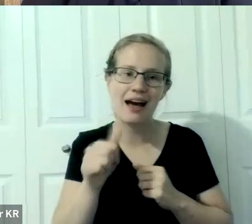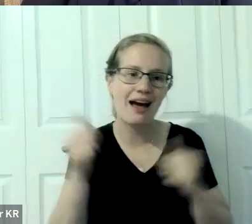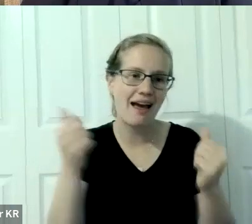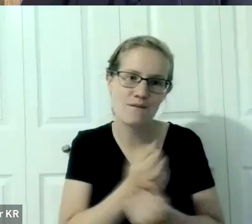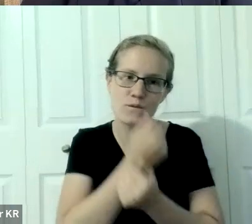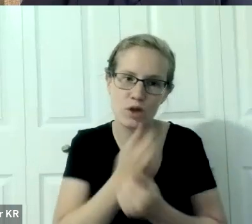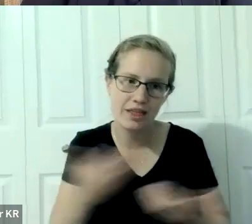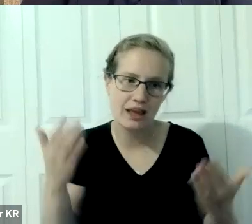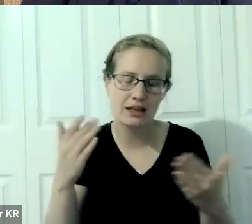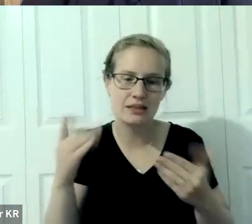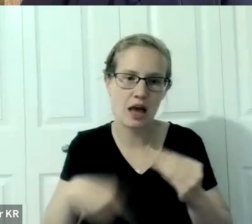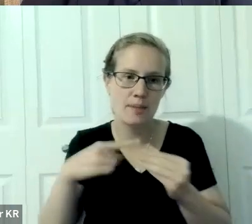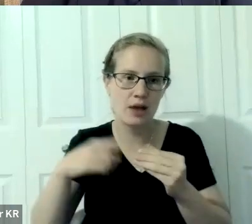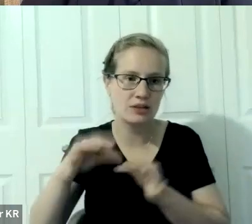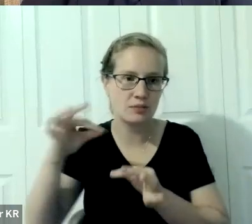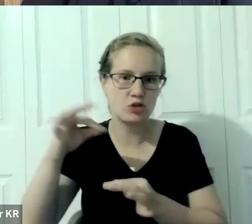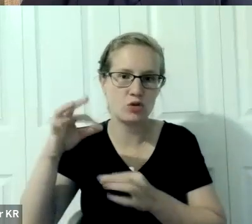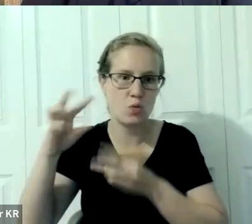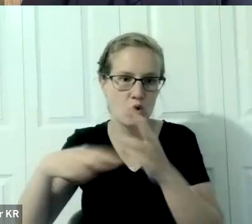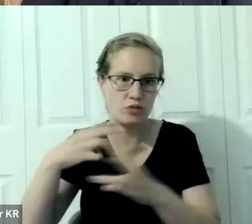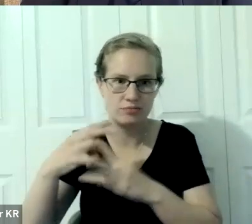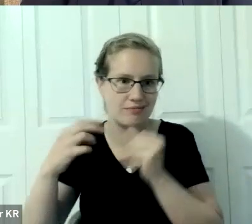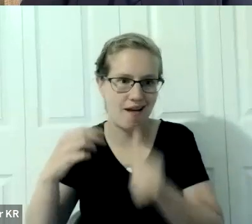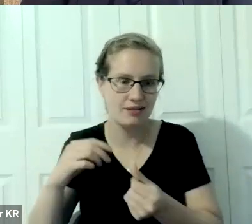everything is about the spiritual realm.